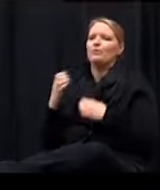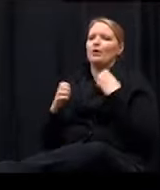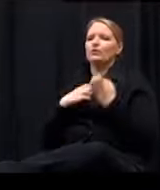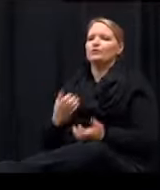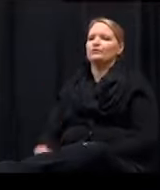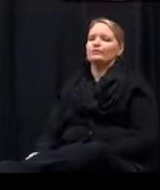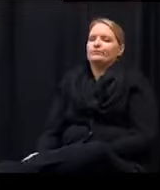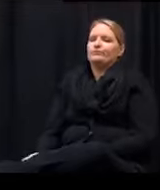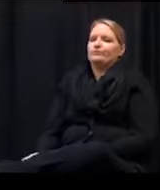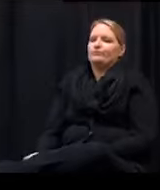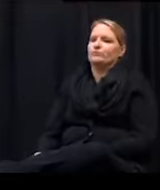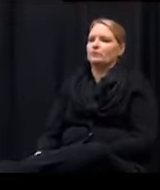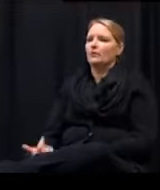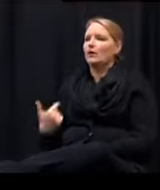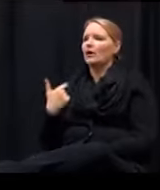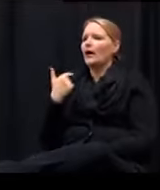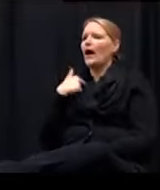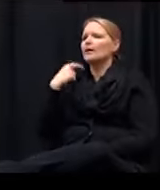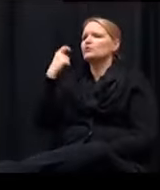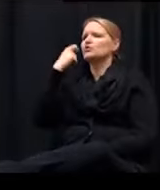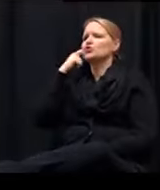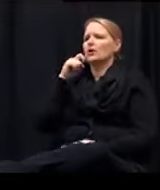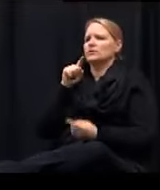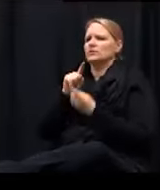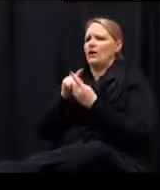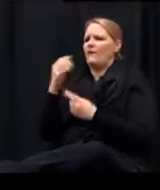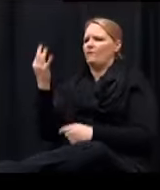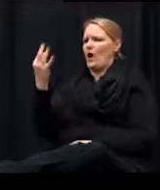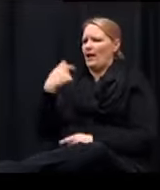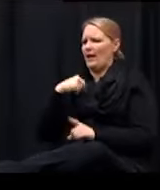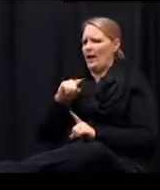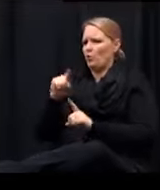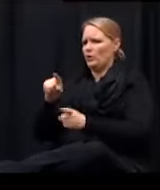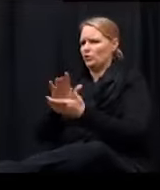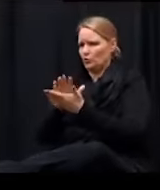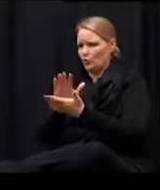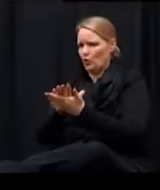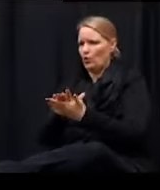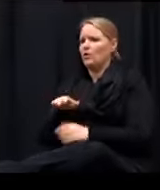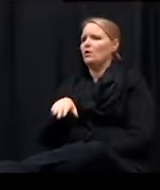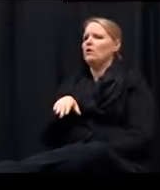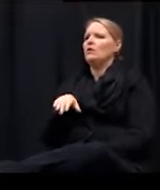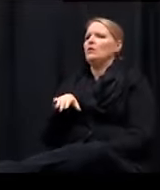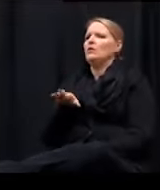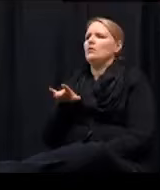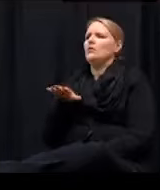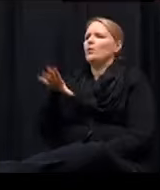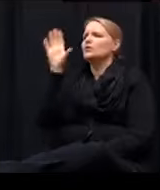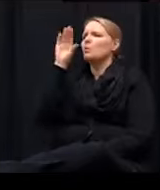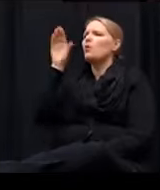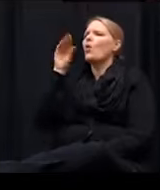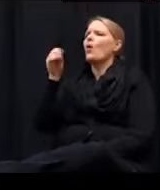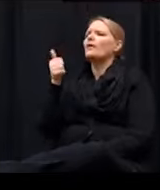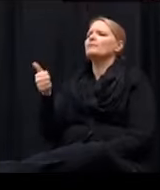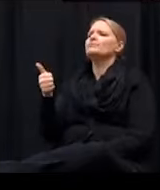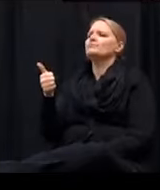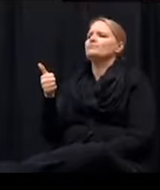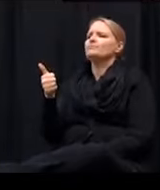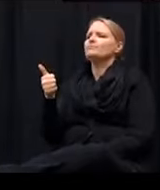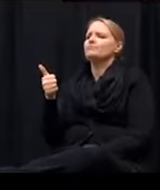for example, I just was with, on Friday, I was at the school, and there was a boy who was